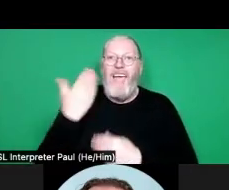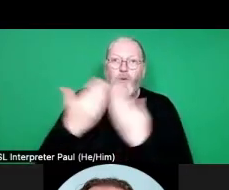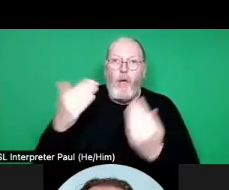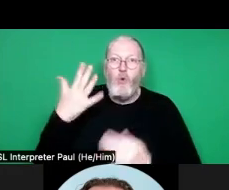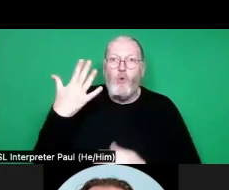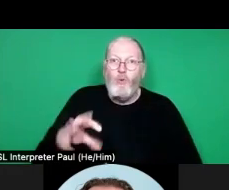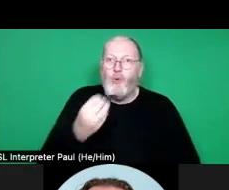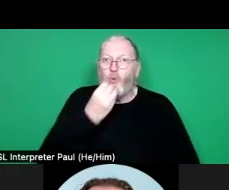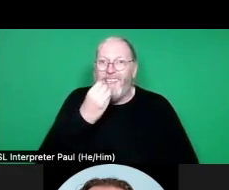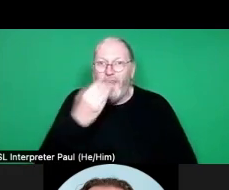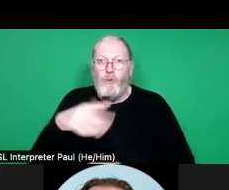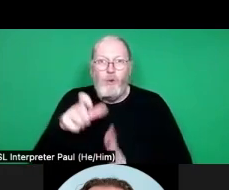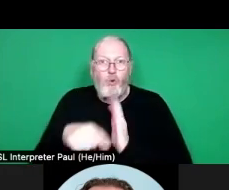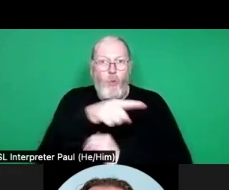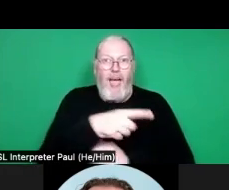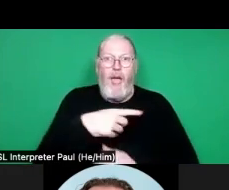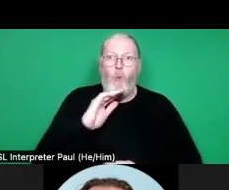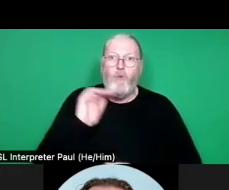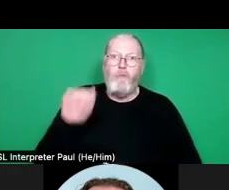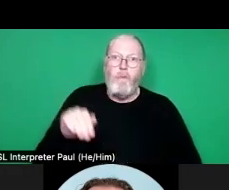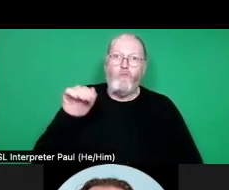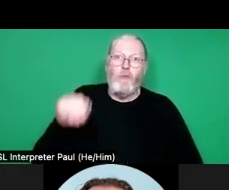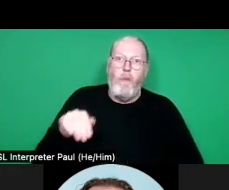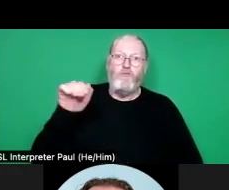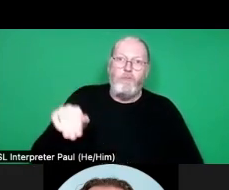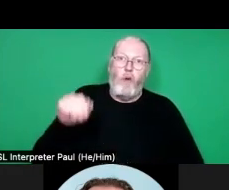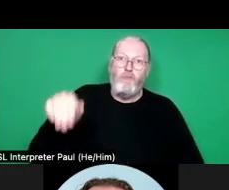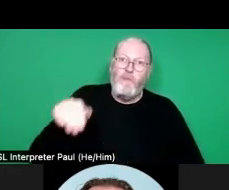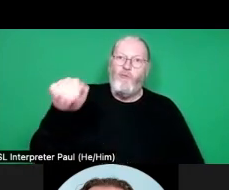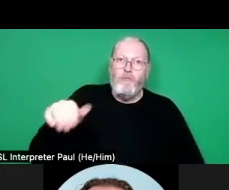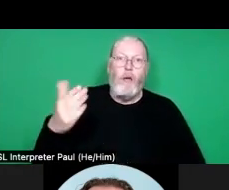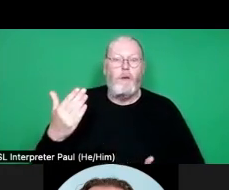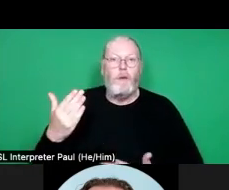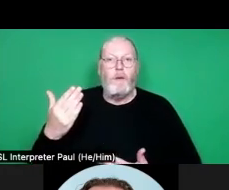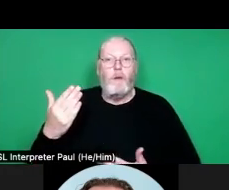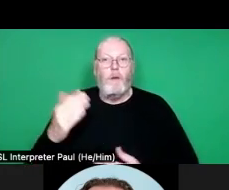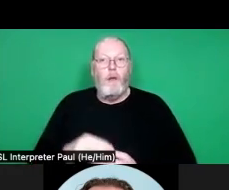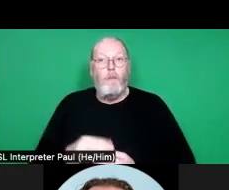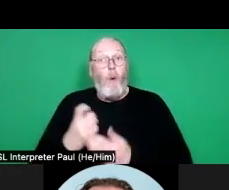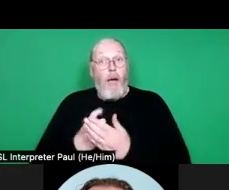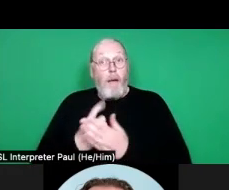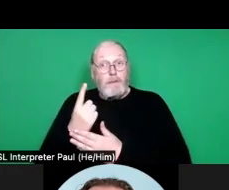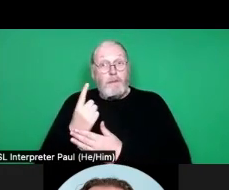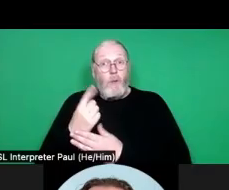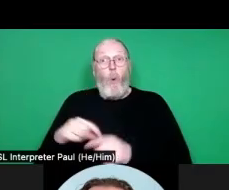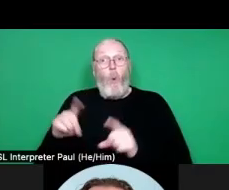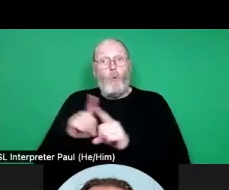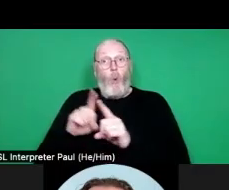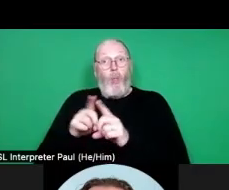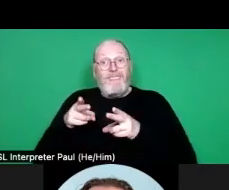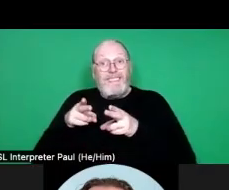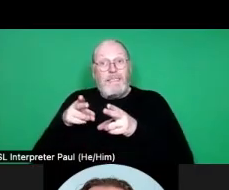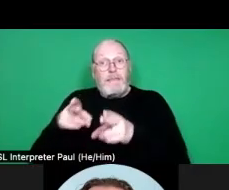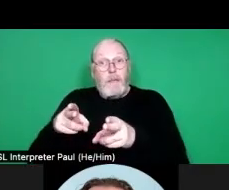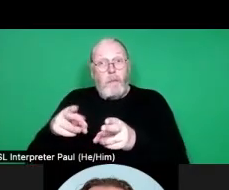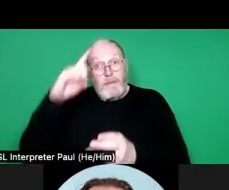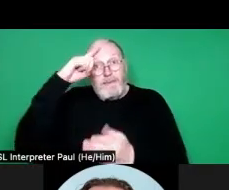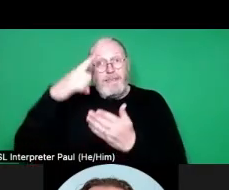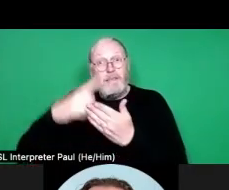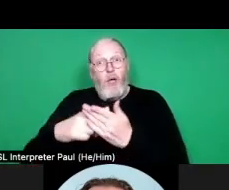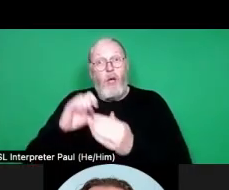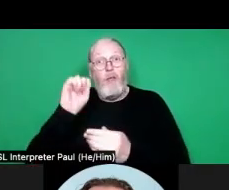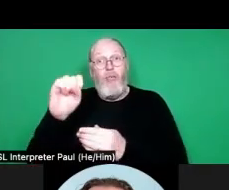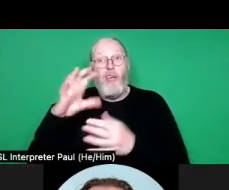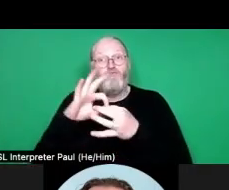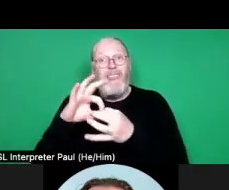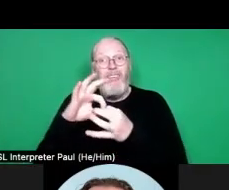And the dystopian angle of this episode is that the system also determines how long the relationship will last, called the expiry